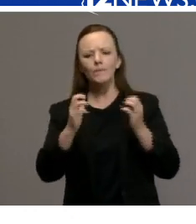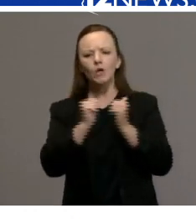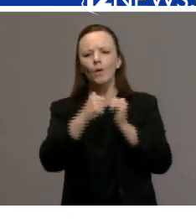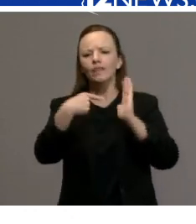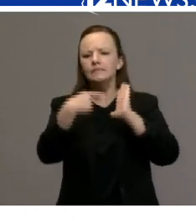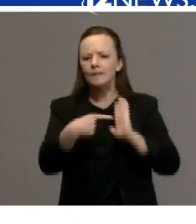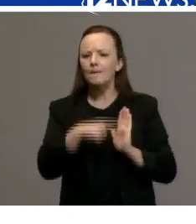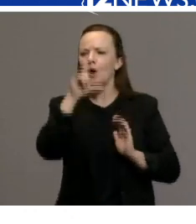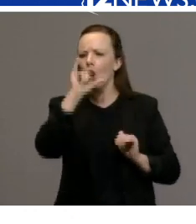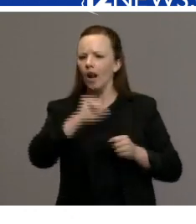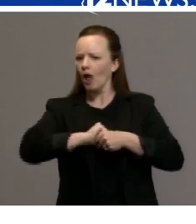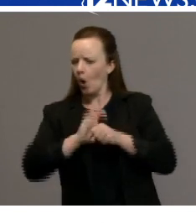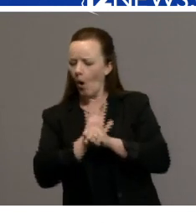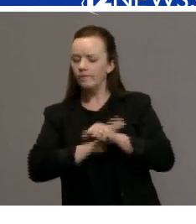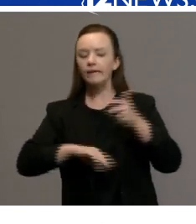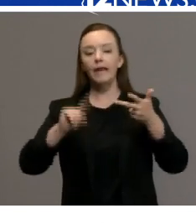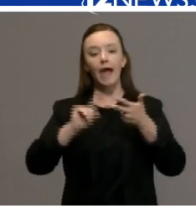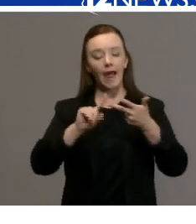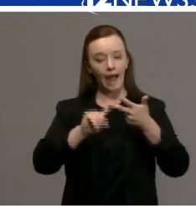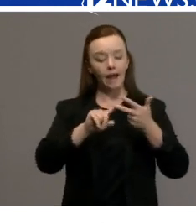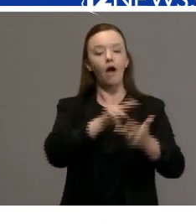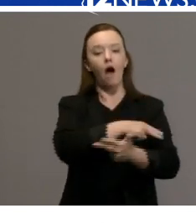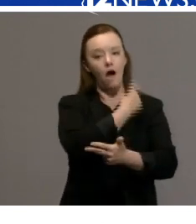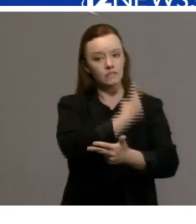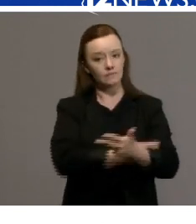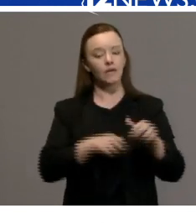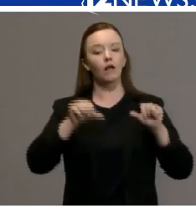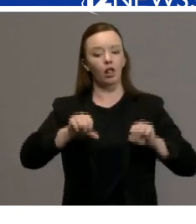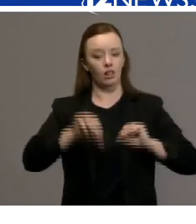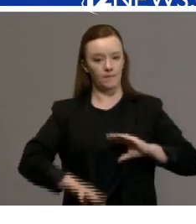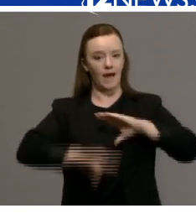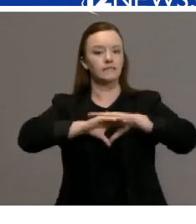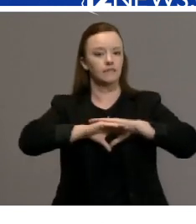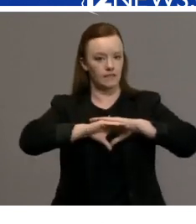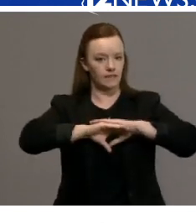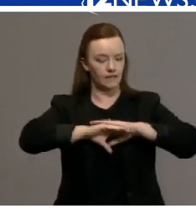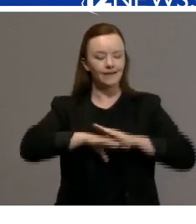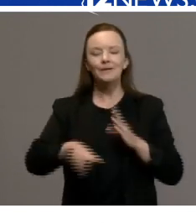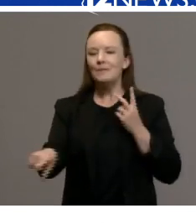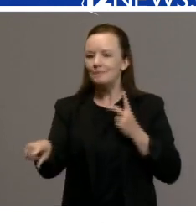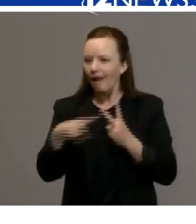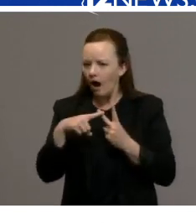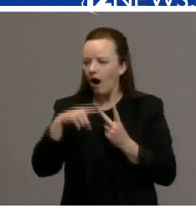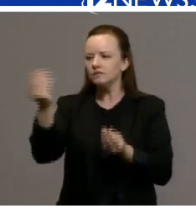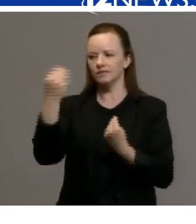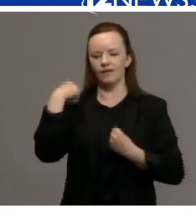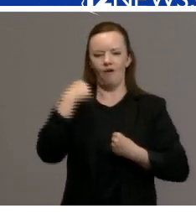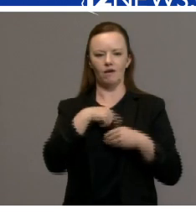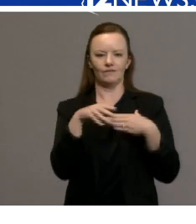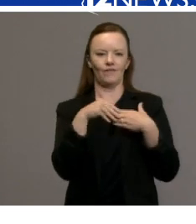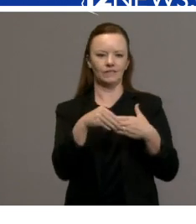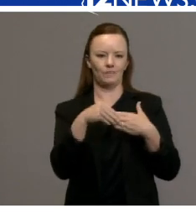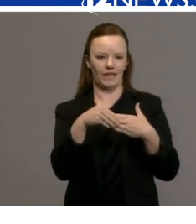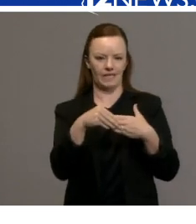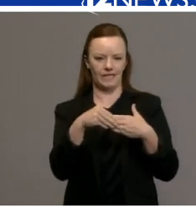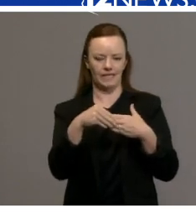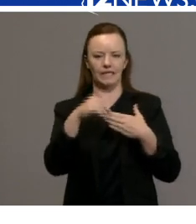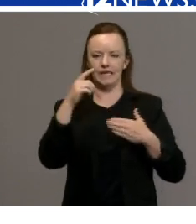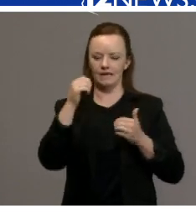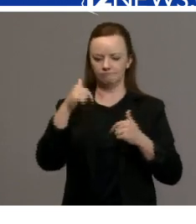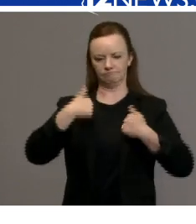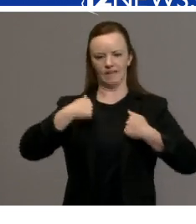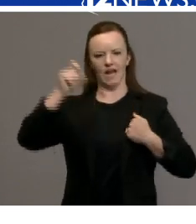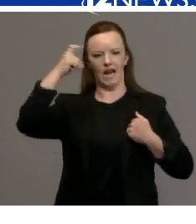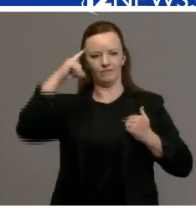And they give flexibility to governors. The flexibility can be done county by county, or it can be done statewide. We